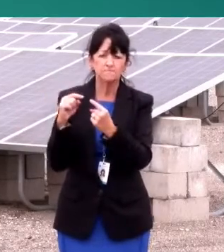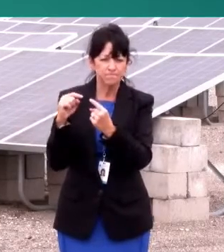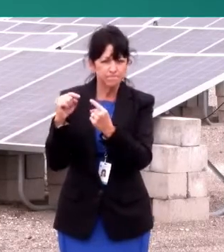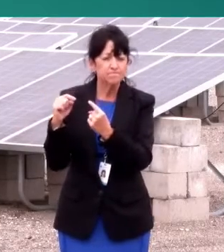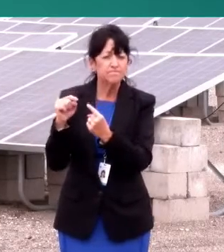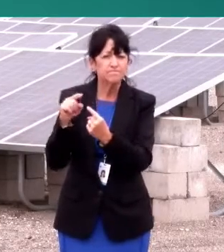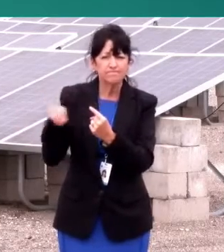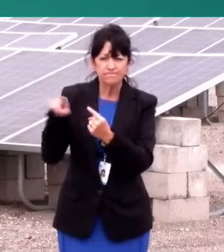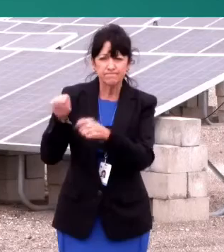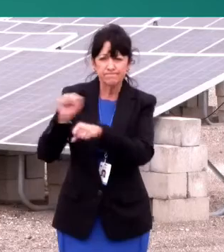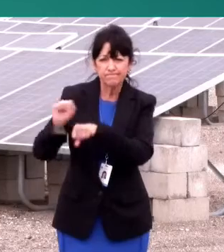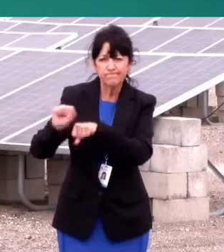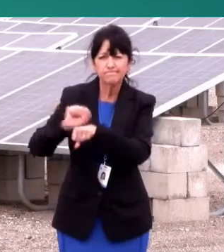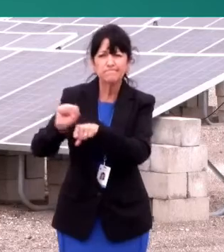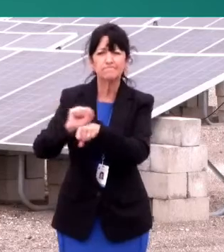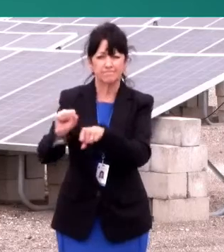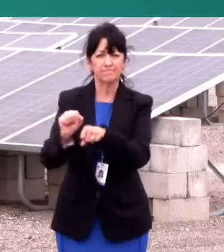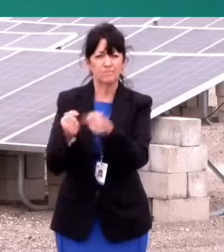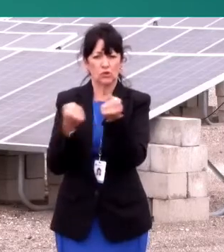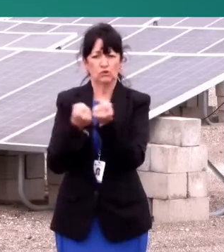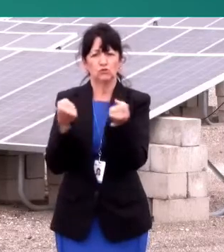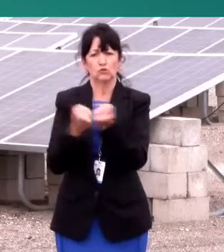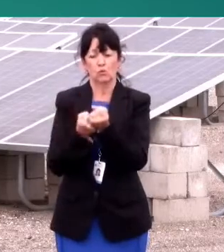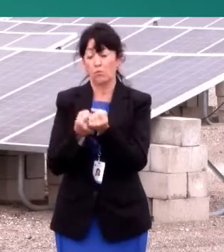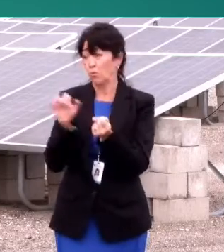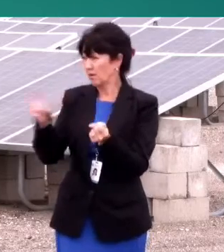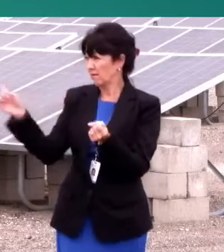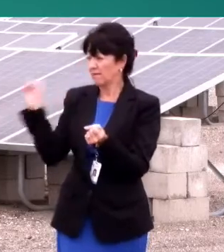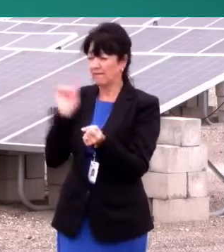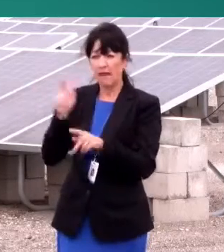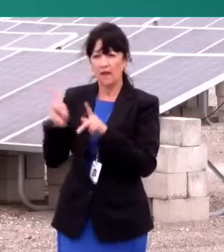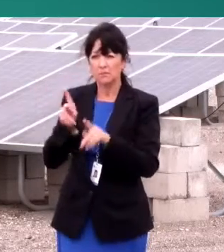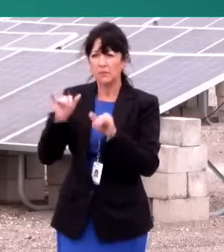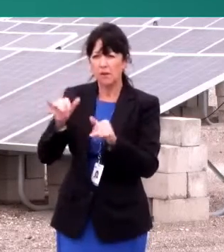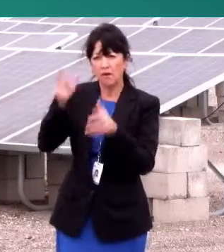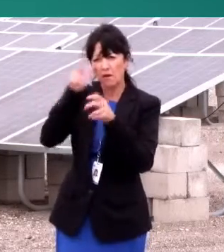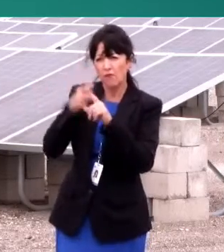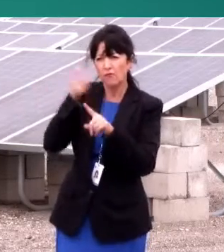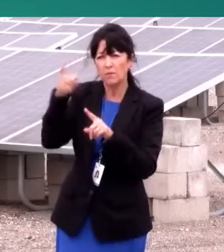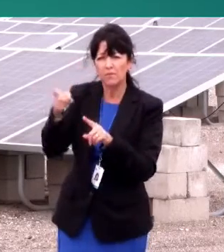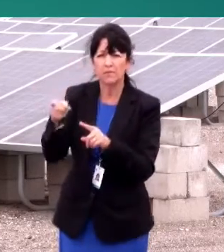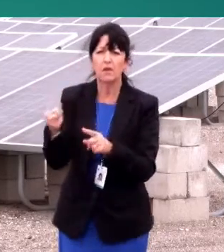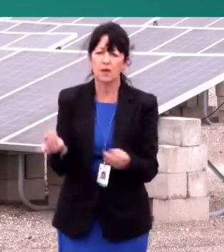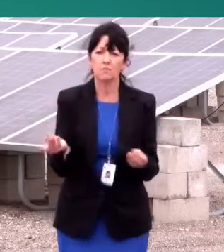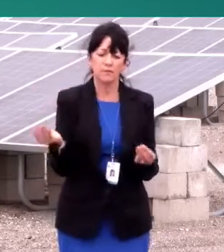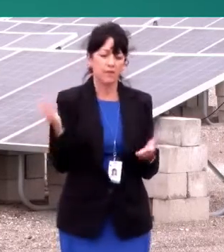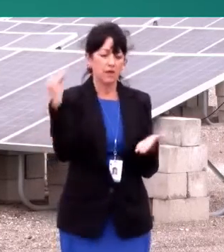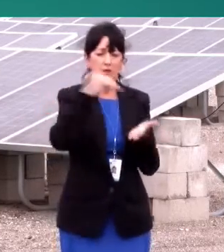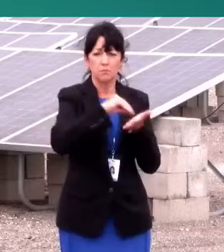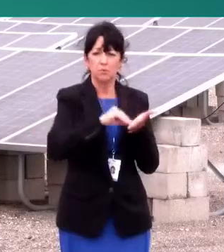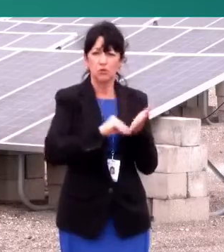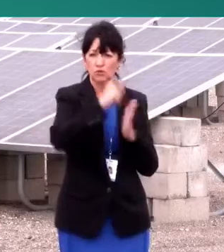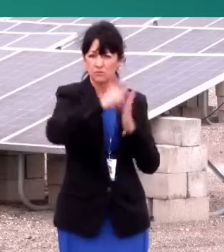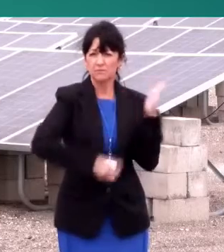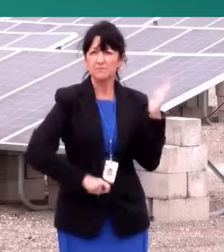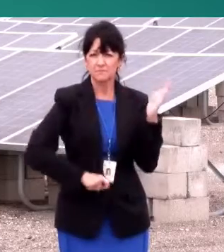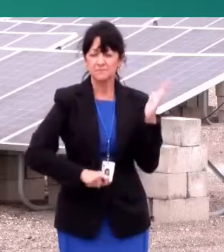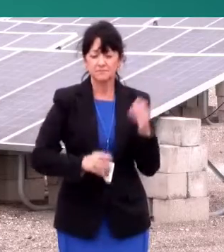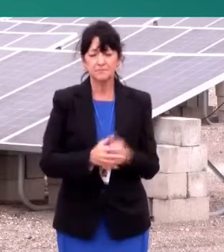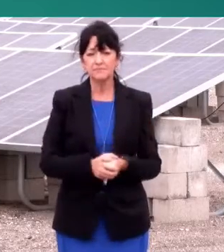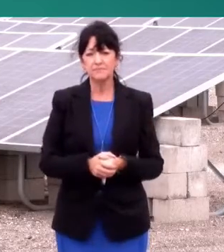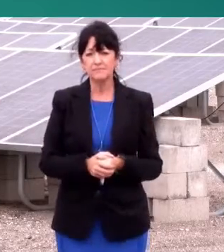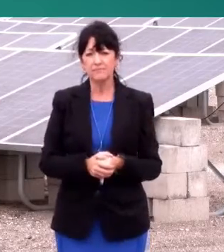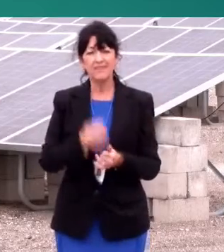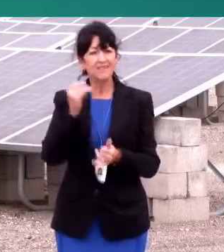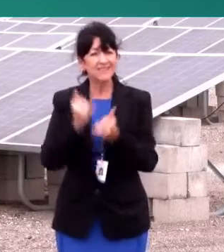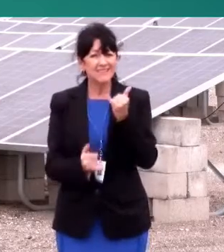the efforts of all of those that are behind us and in front of us. So thank you very much, Dana, for all your work. And then lastly,